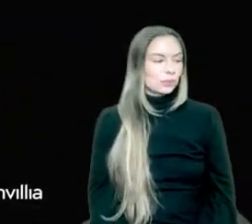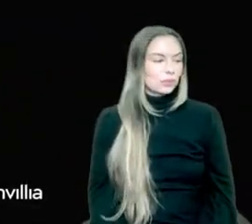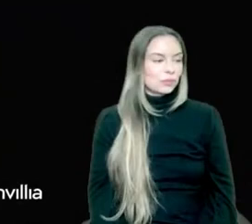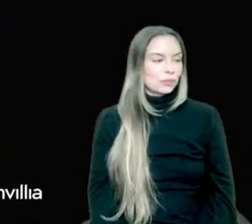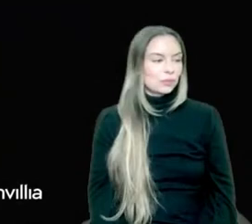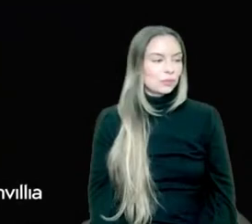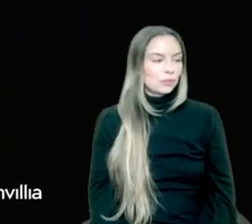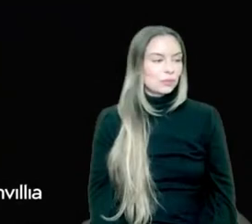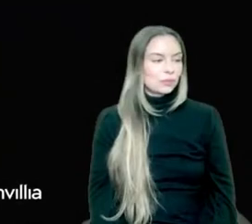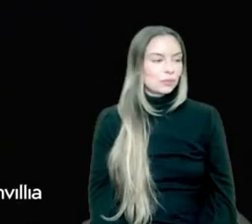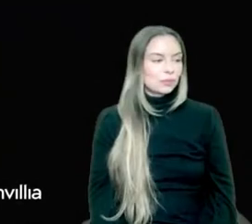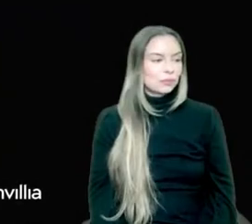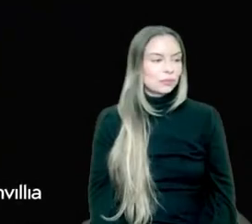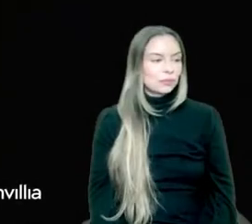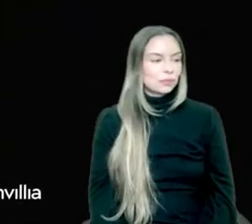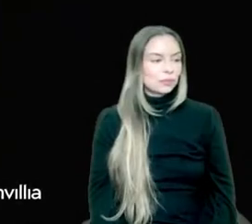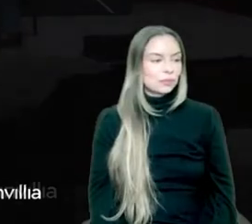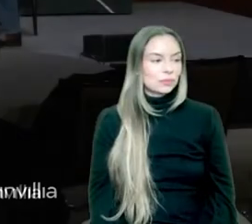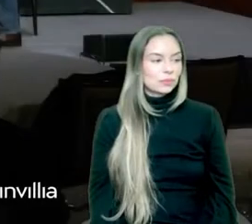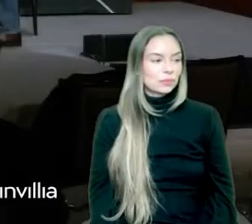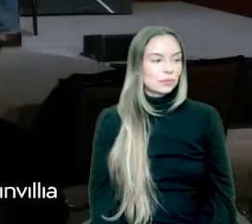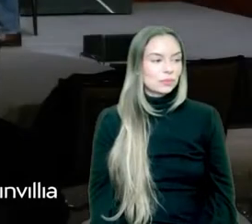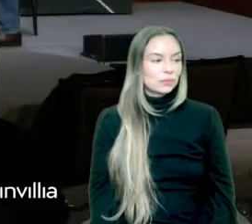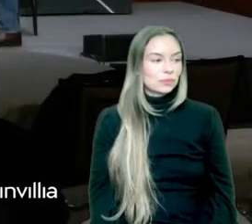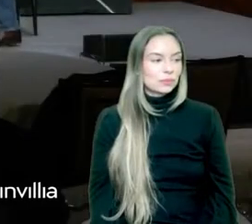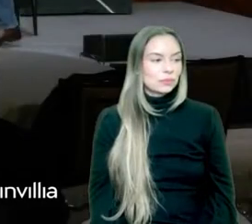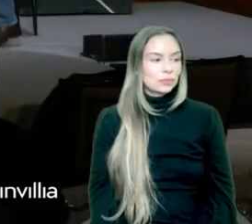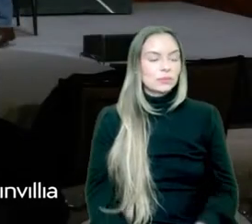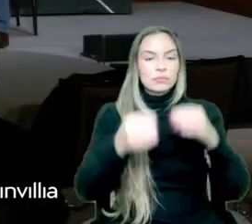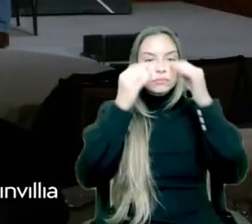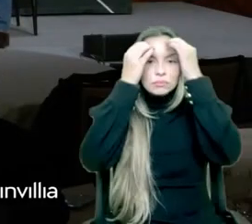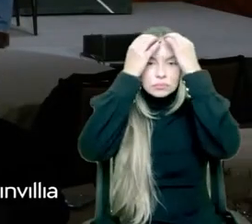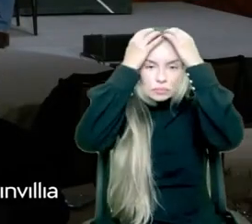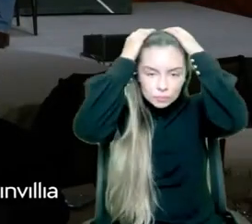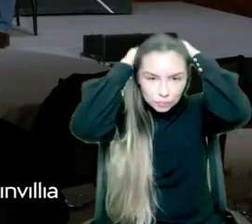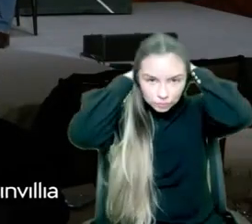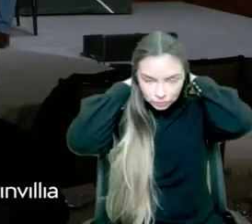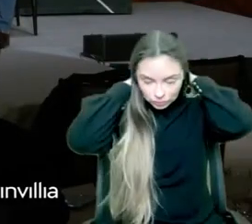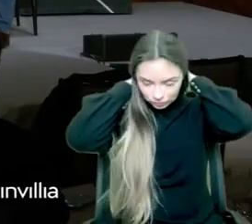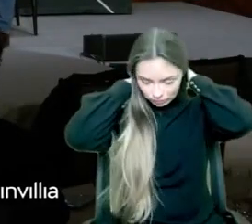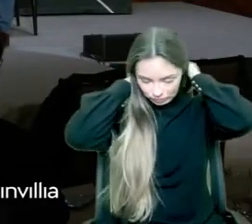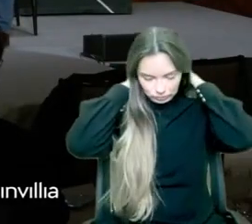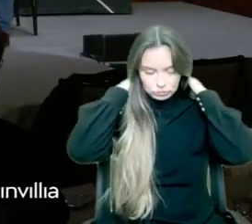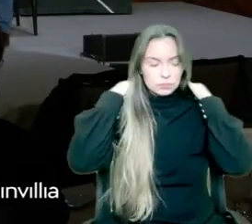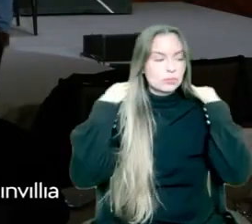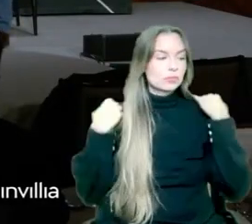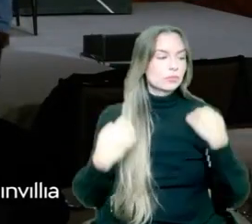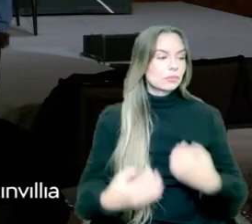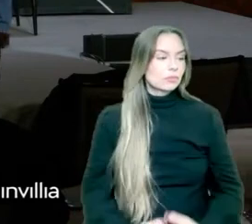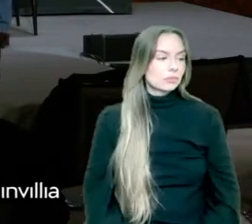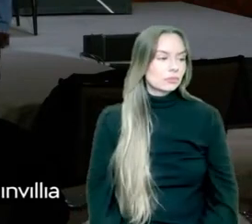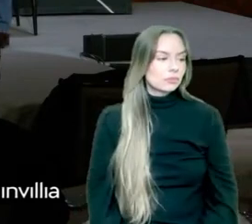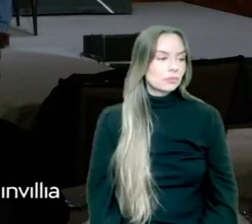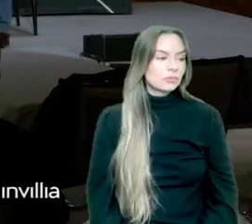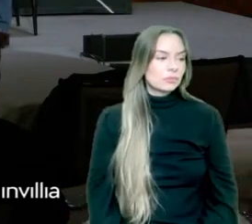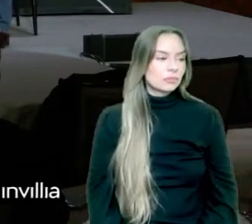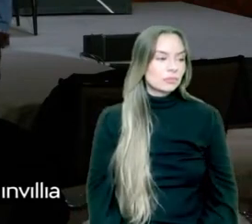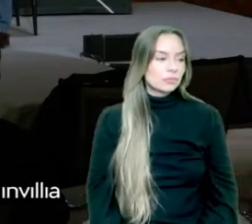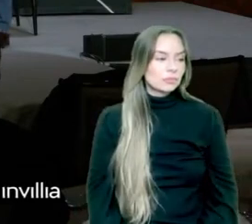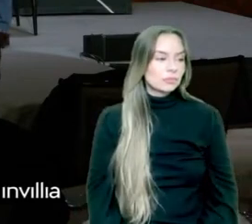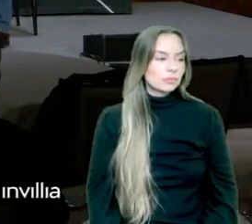is an AI-generated photo, just FYI. Hi, thanks. So, Troy